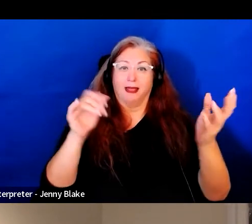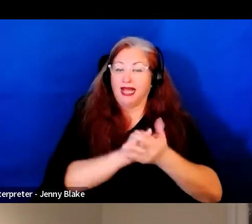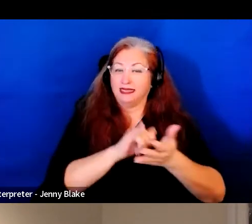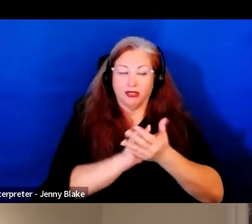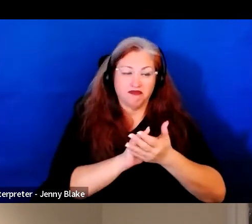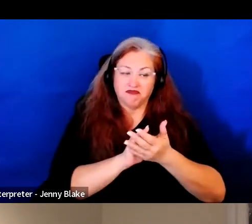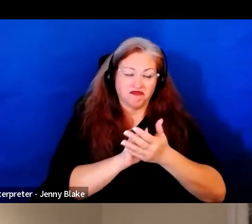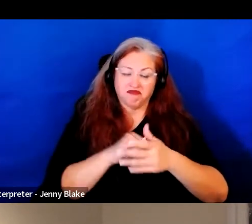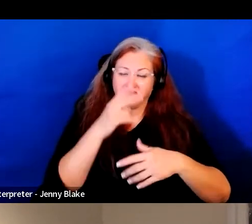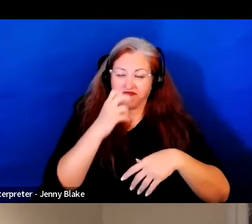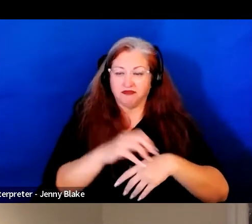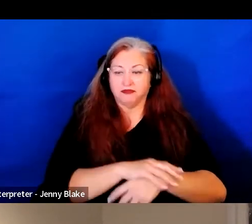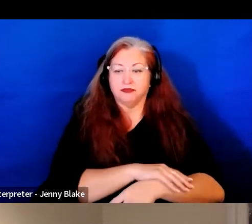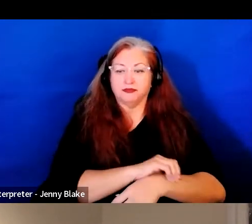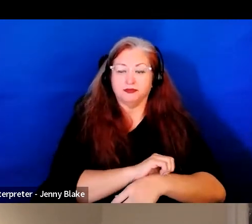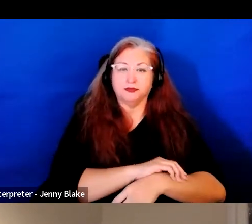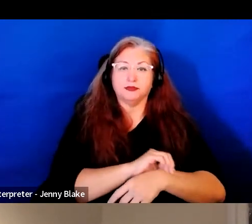I think that,